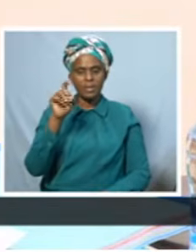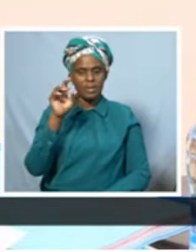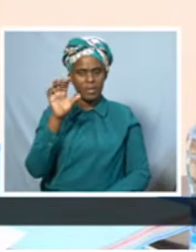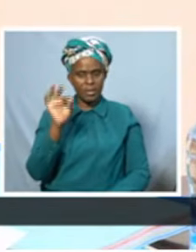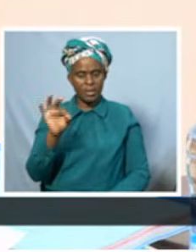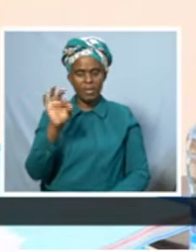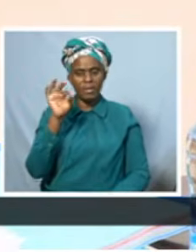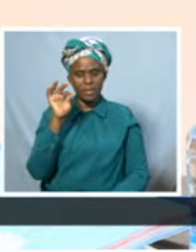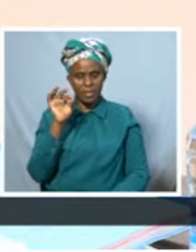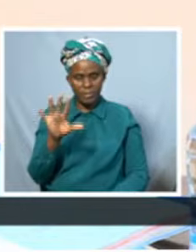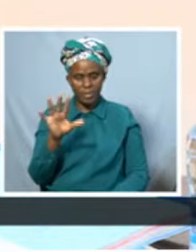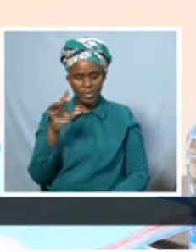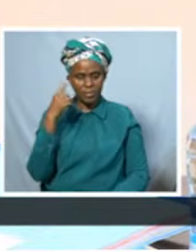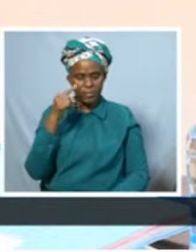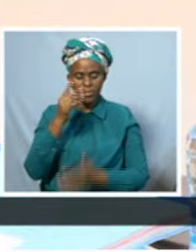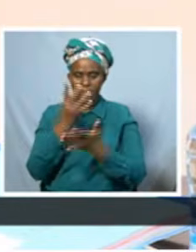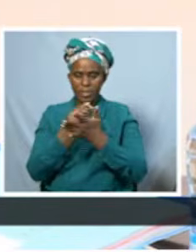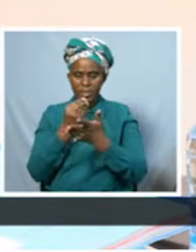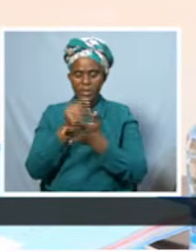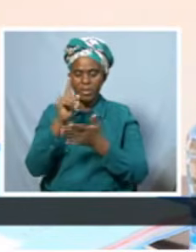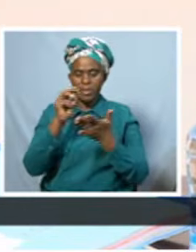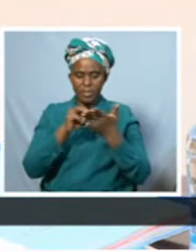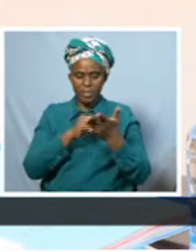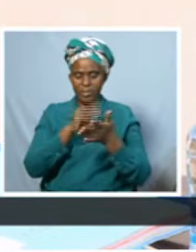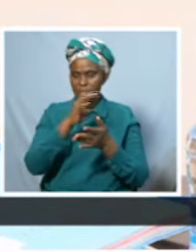3,593,195 was the sum of